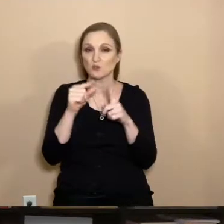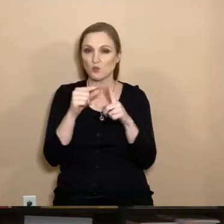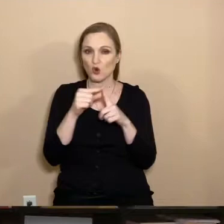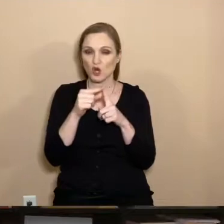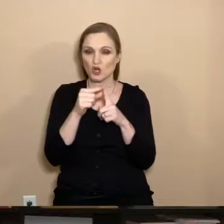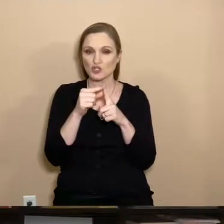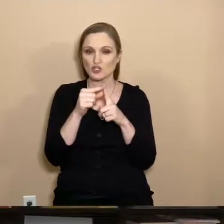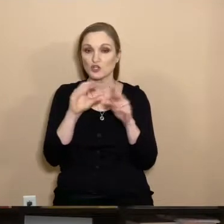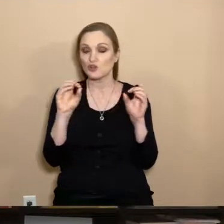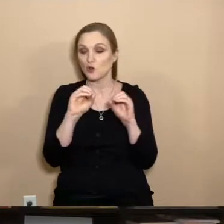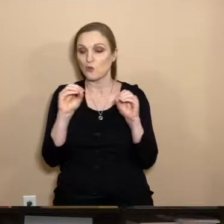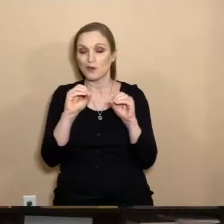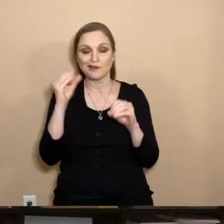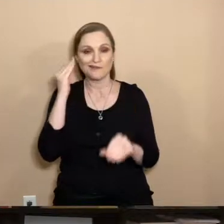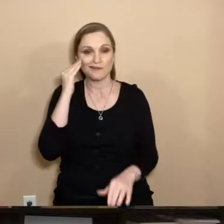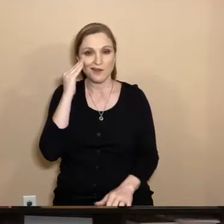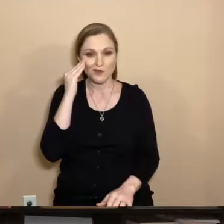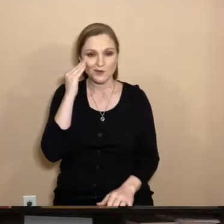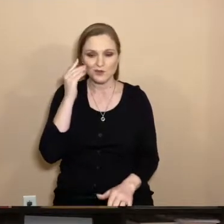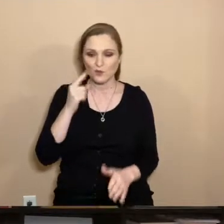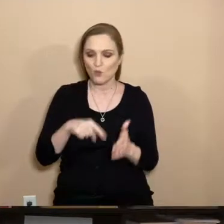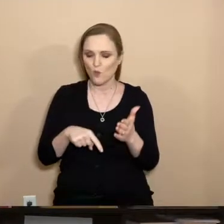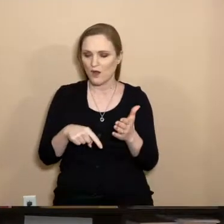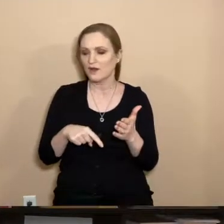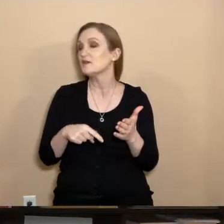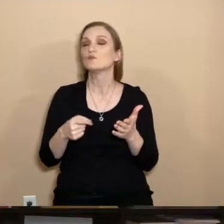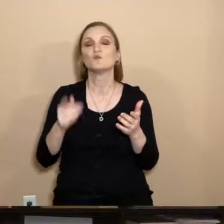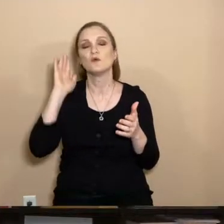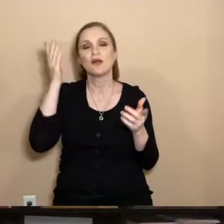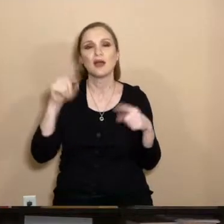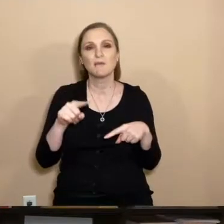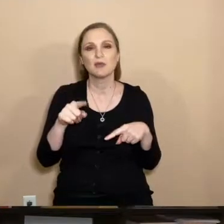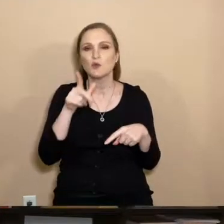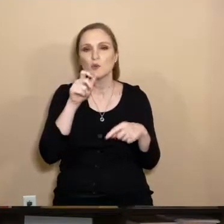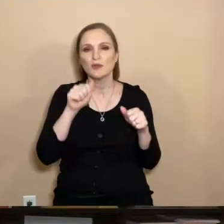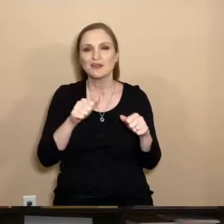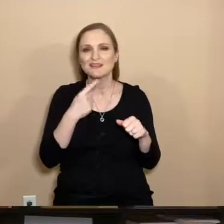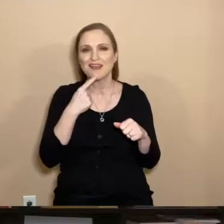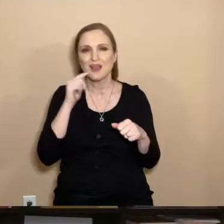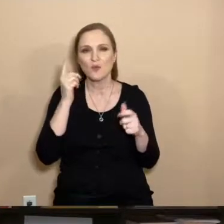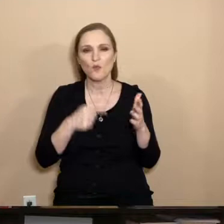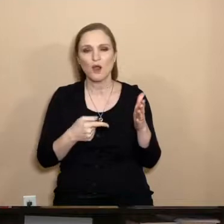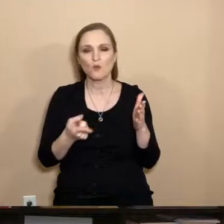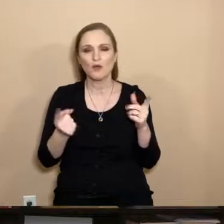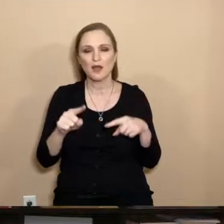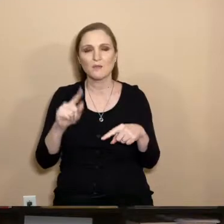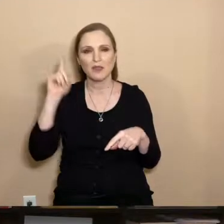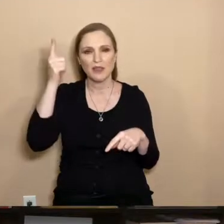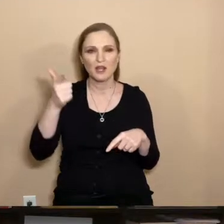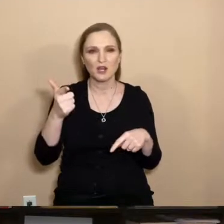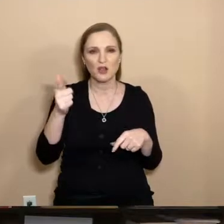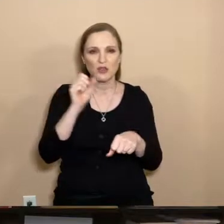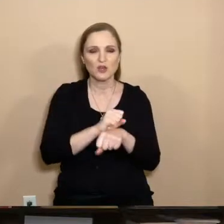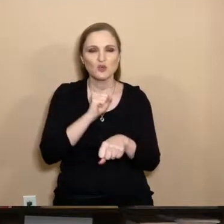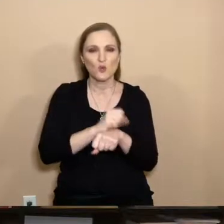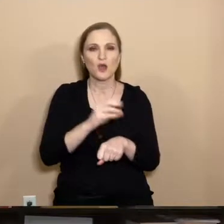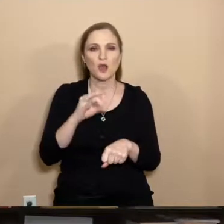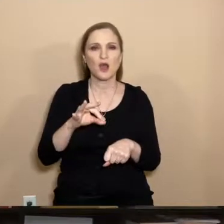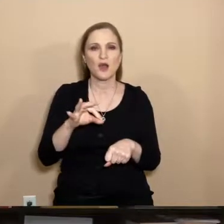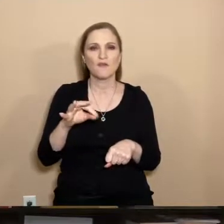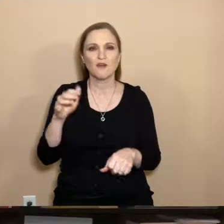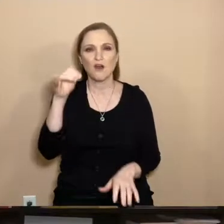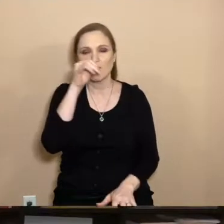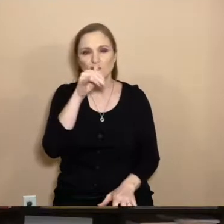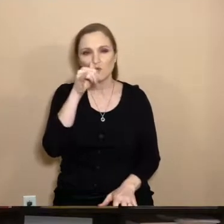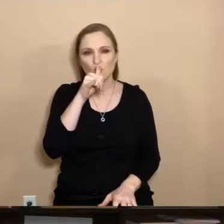no man knows what is to be, and who can tell him what will be after him? The toil of a fool wearies